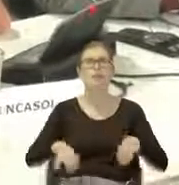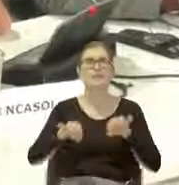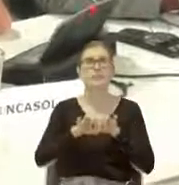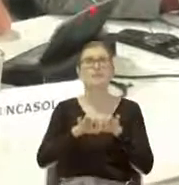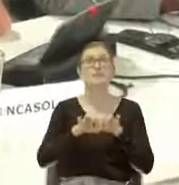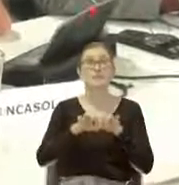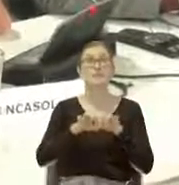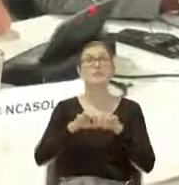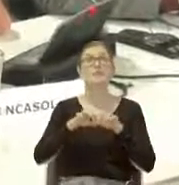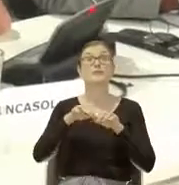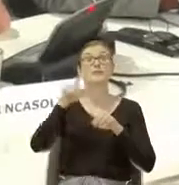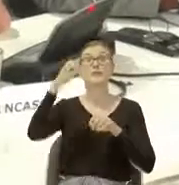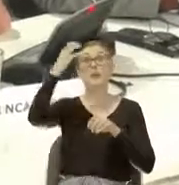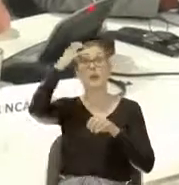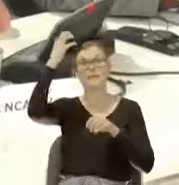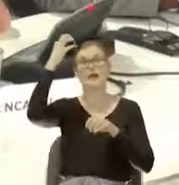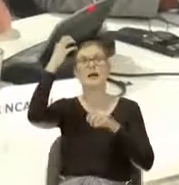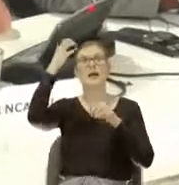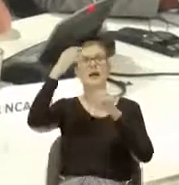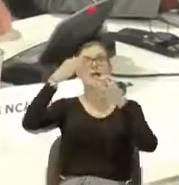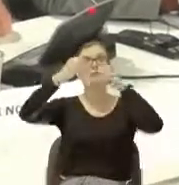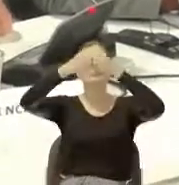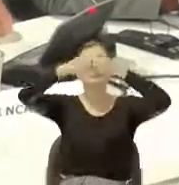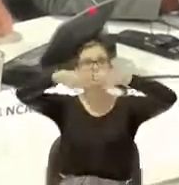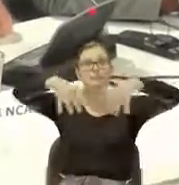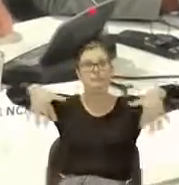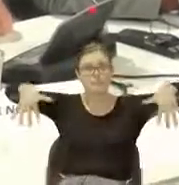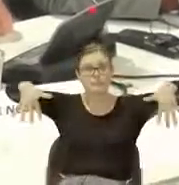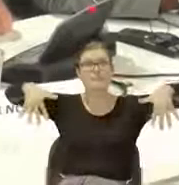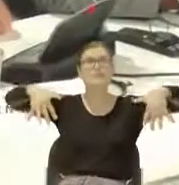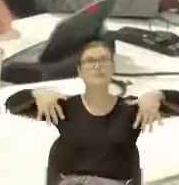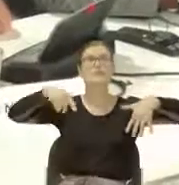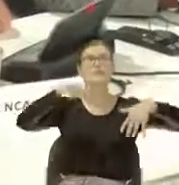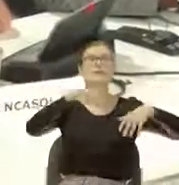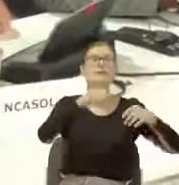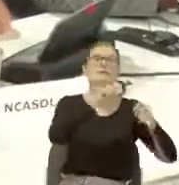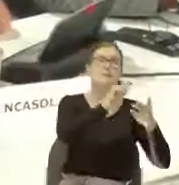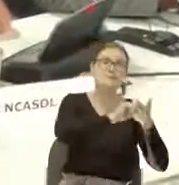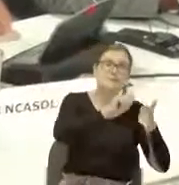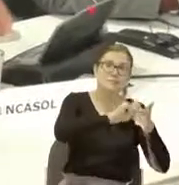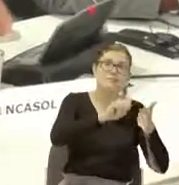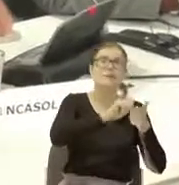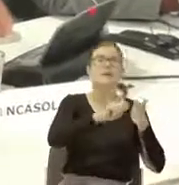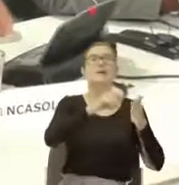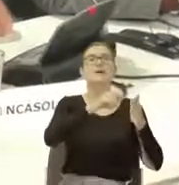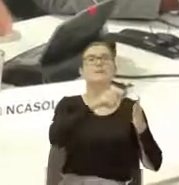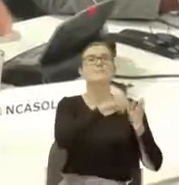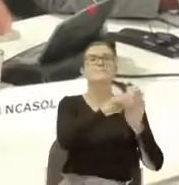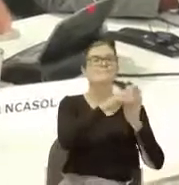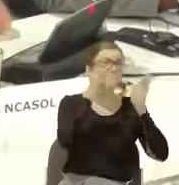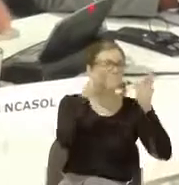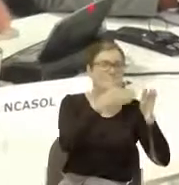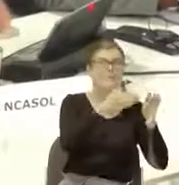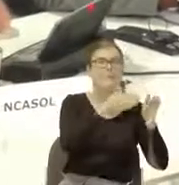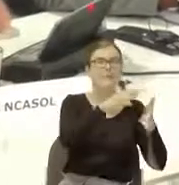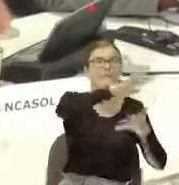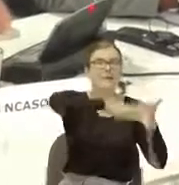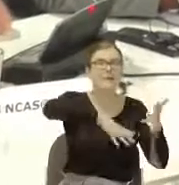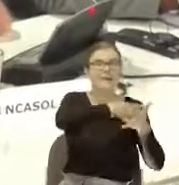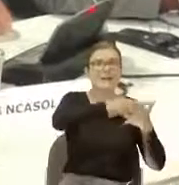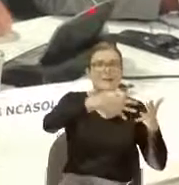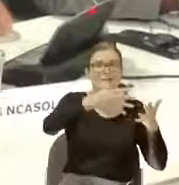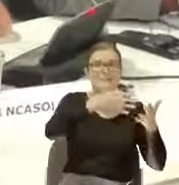agency, we have a mandatory from the regional government, and also from the